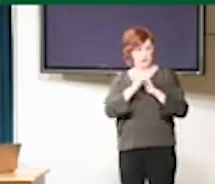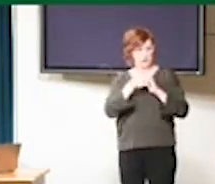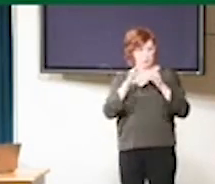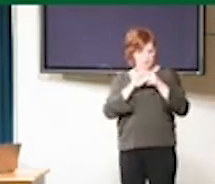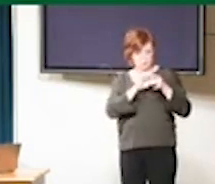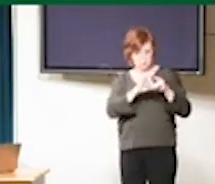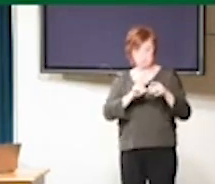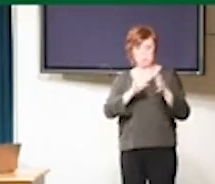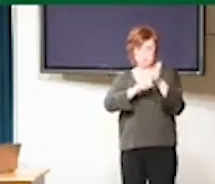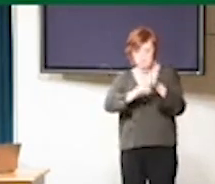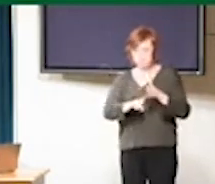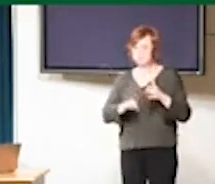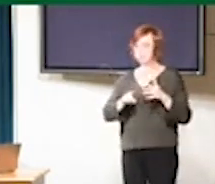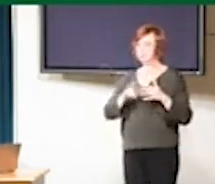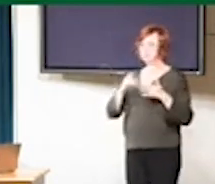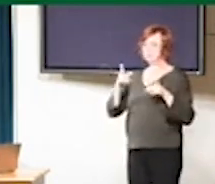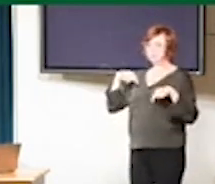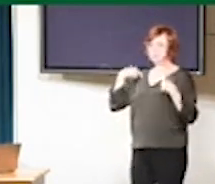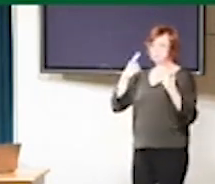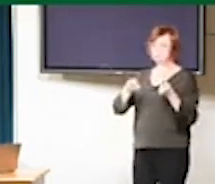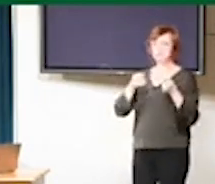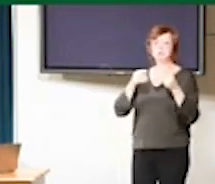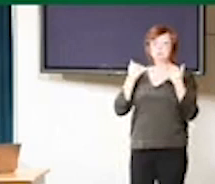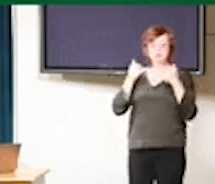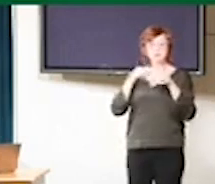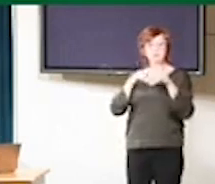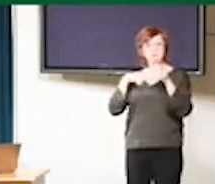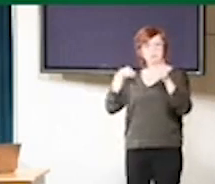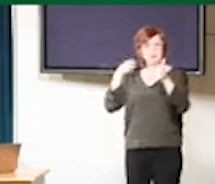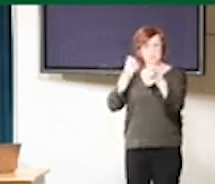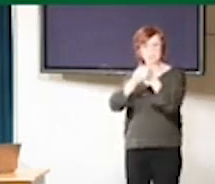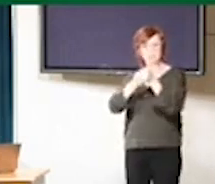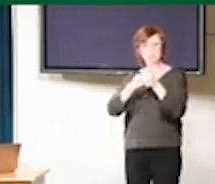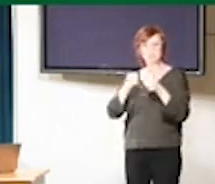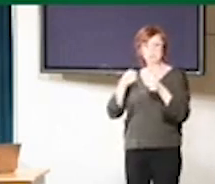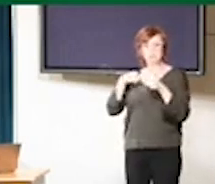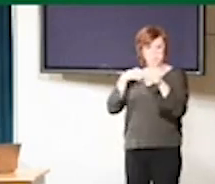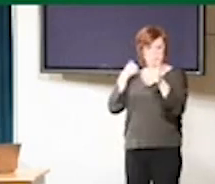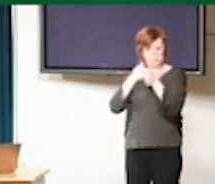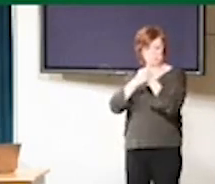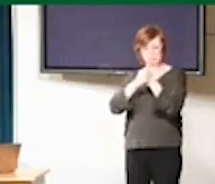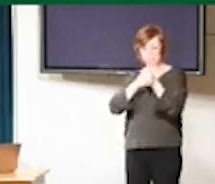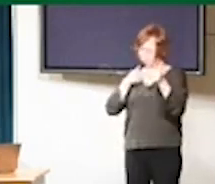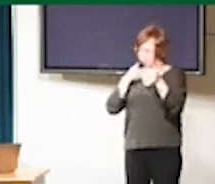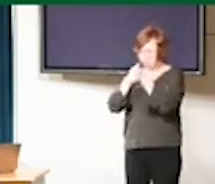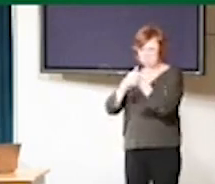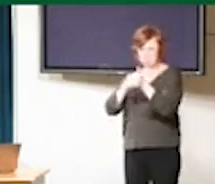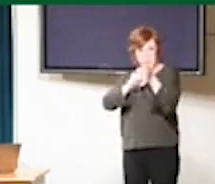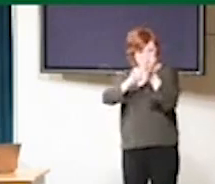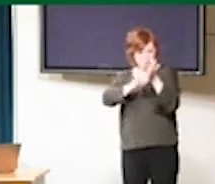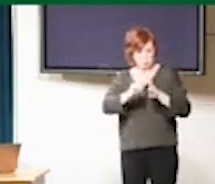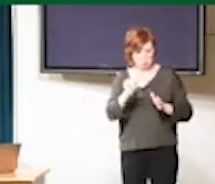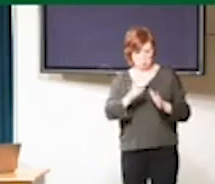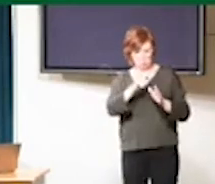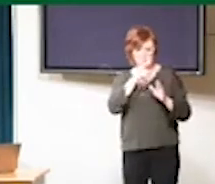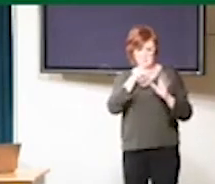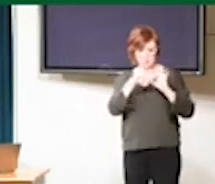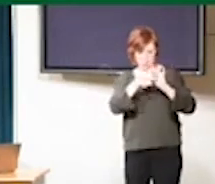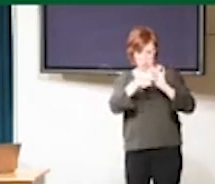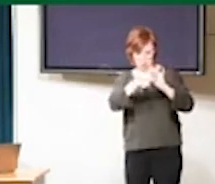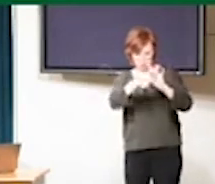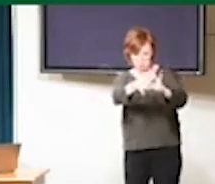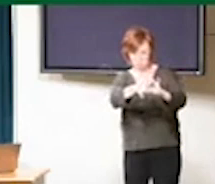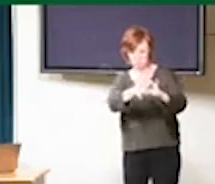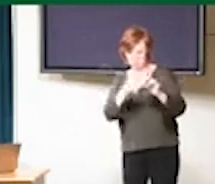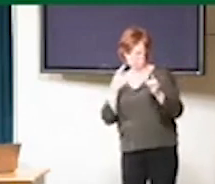date, we have been keeping up with our contact tracing. But now is time for us to redouble